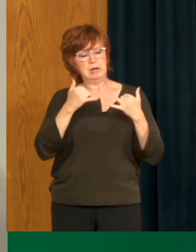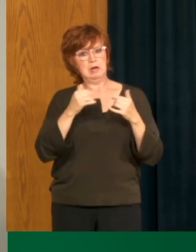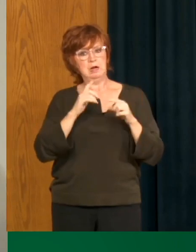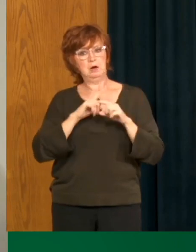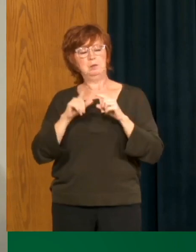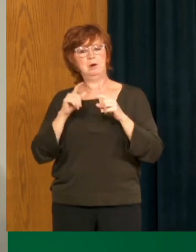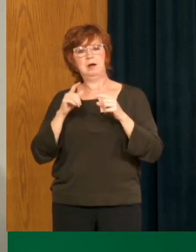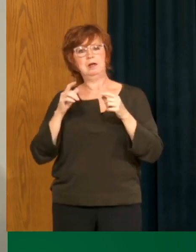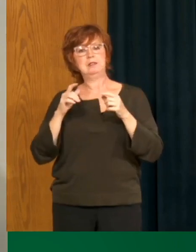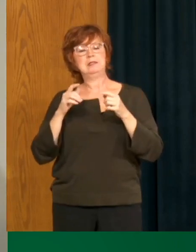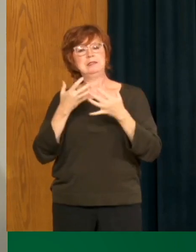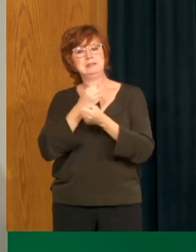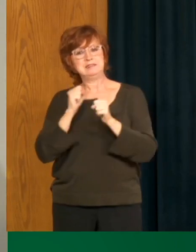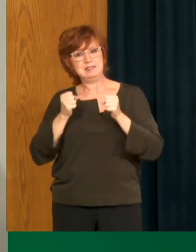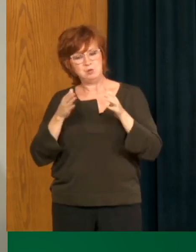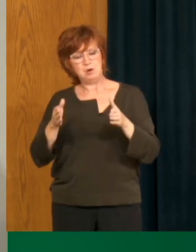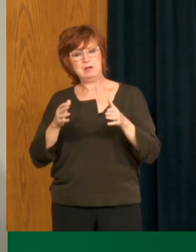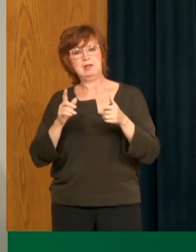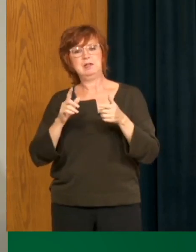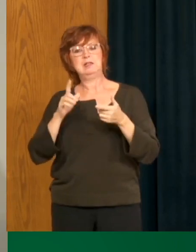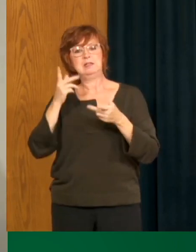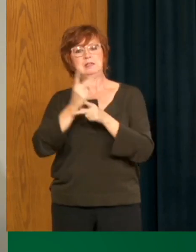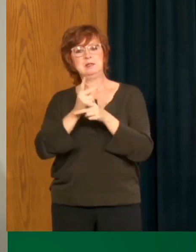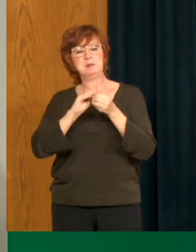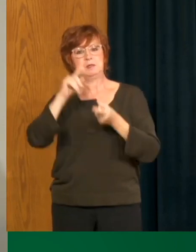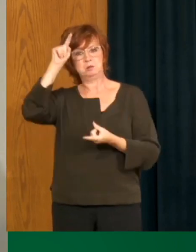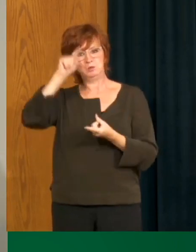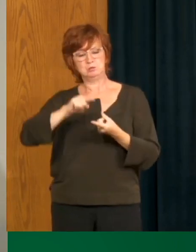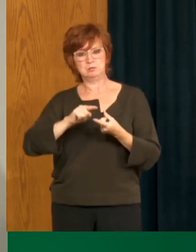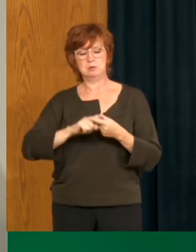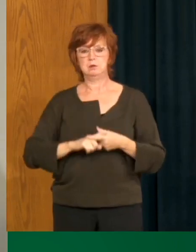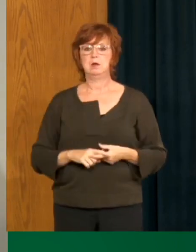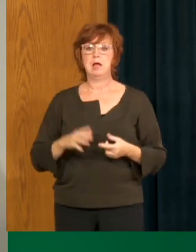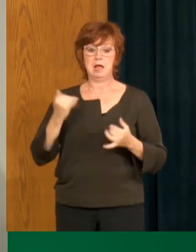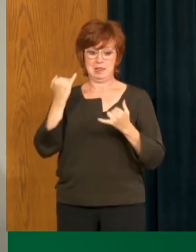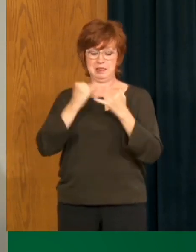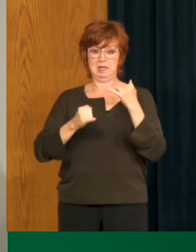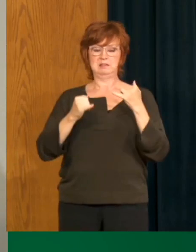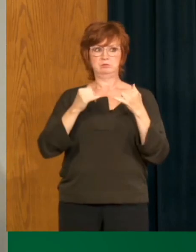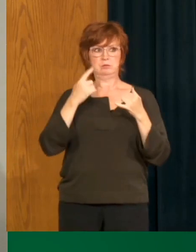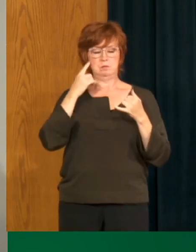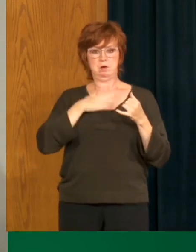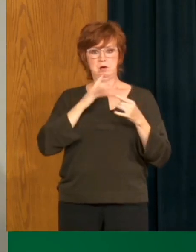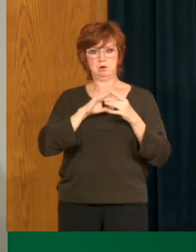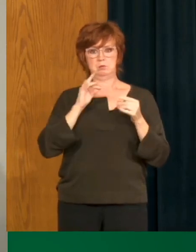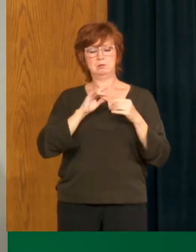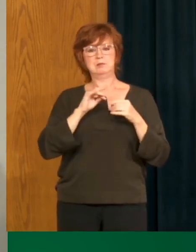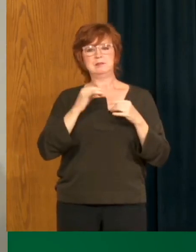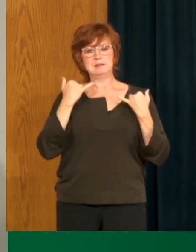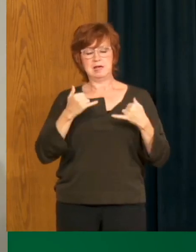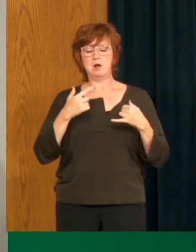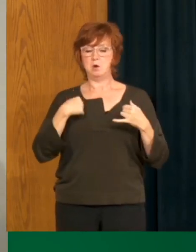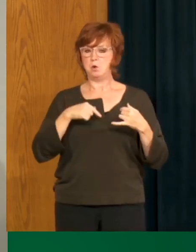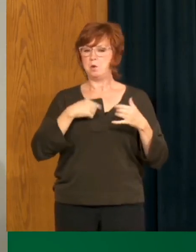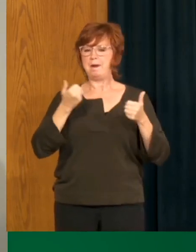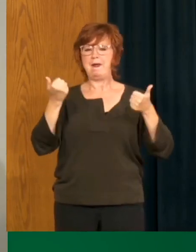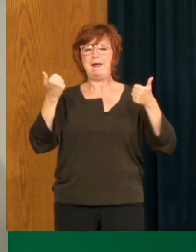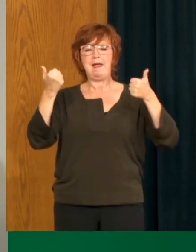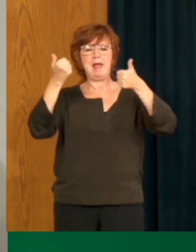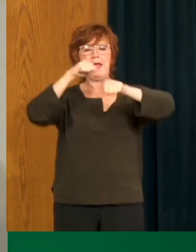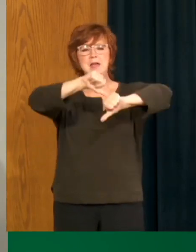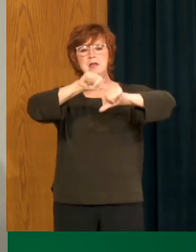And finally, if there's any concerns, testing is now widely available. We strongly encourage anyone with symptoms to